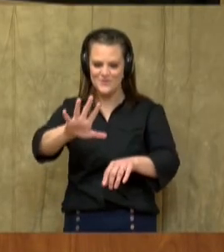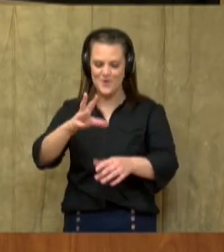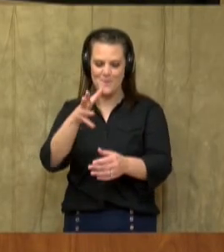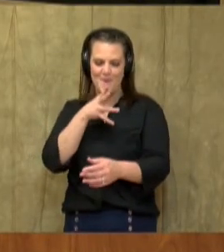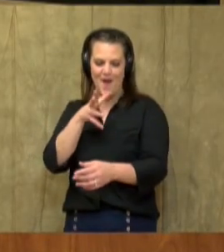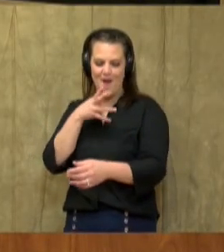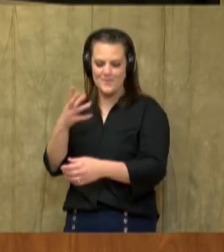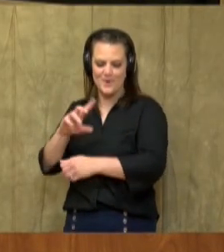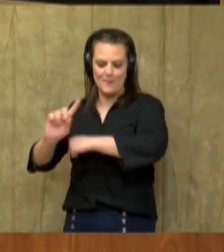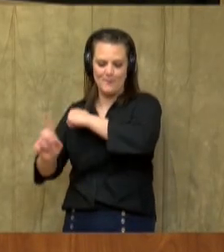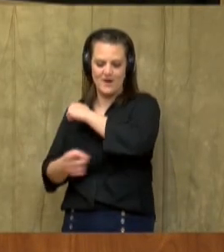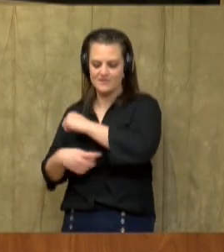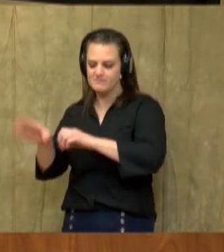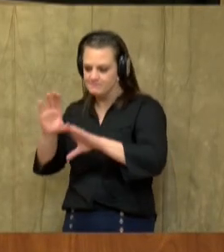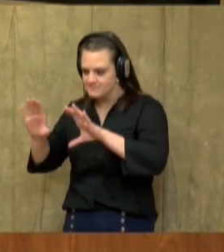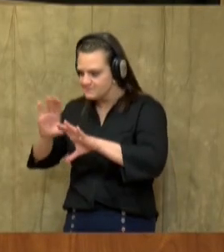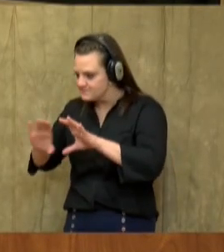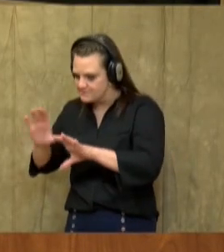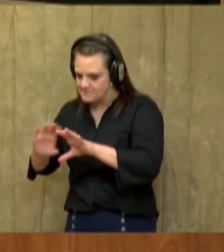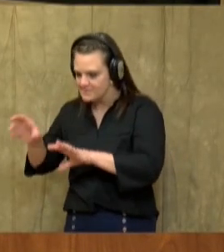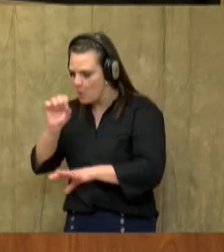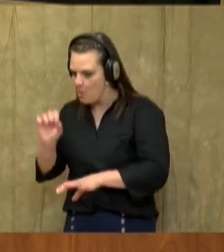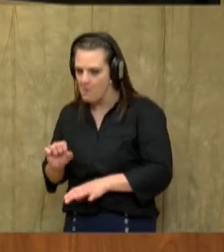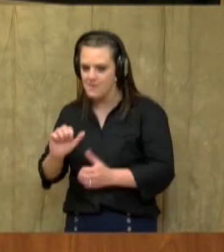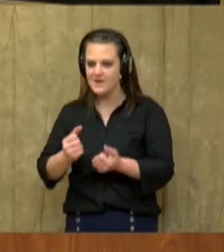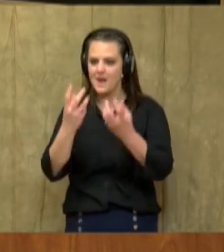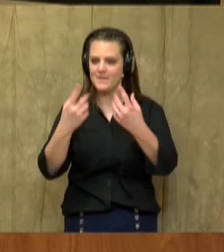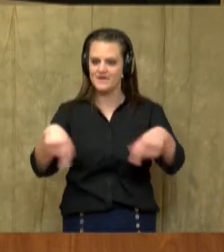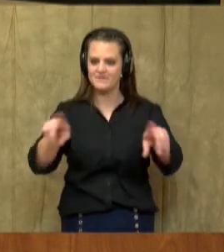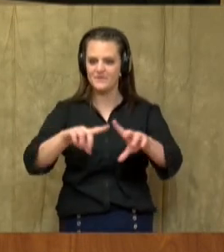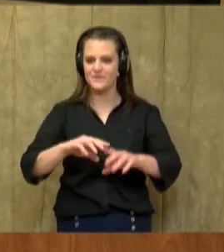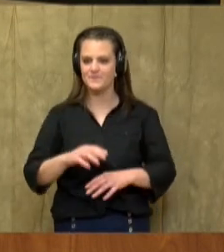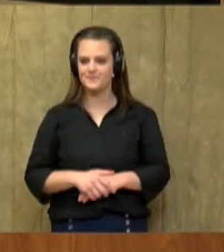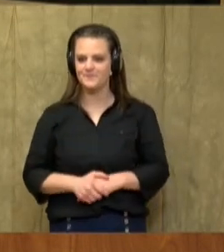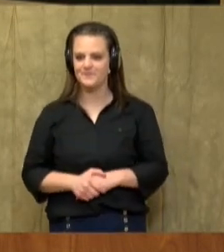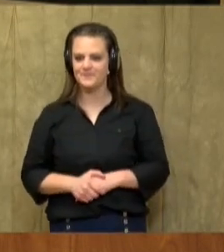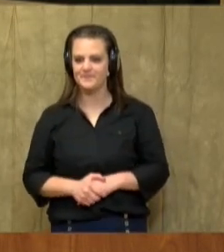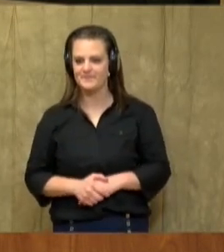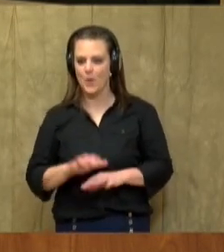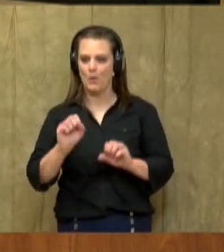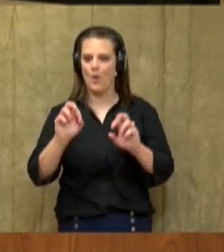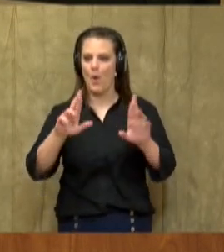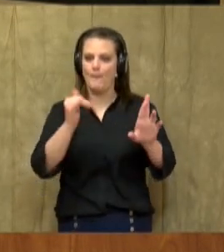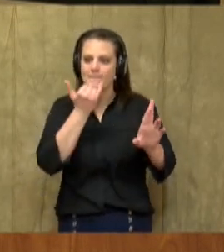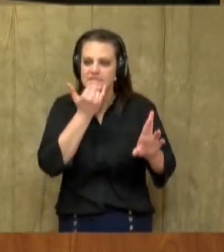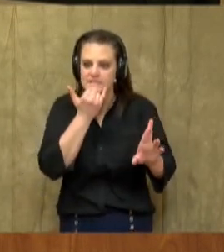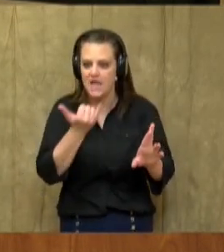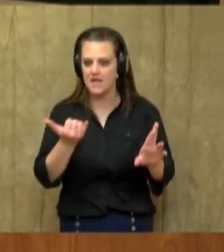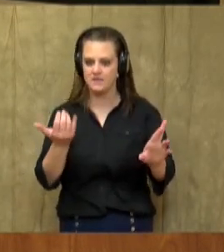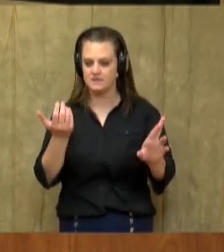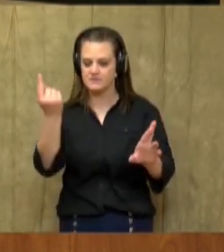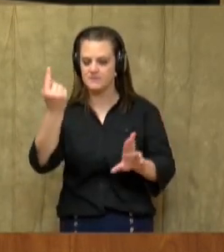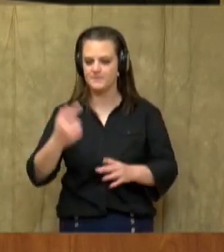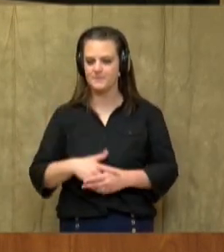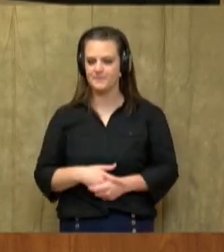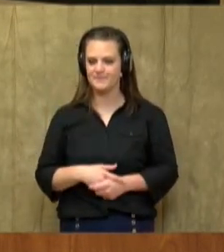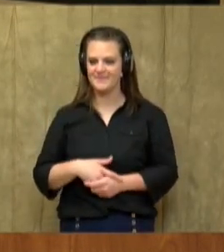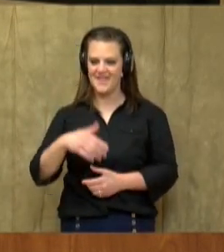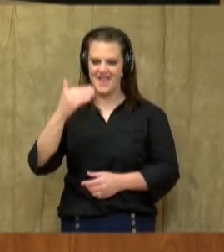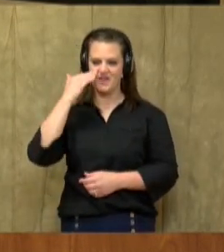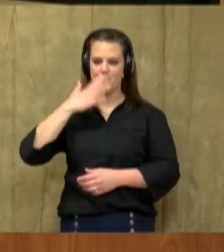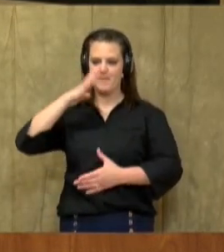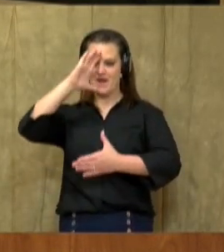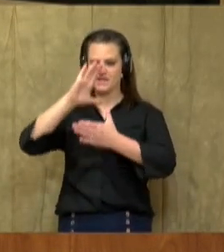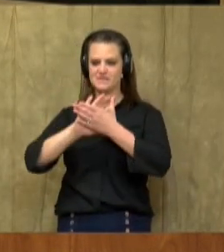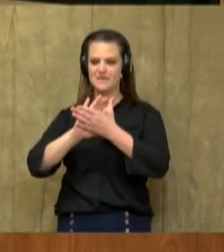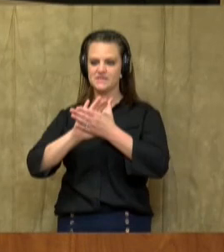purses and look for pennies now and see if you can't find something old or a mistake or something. I know my husband likes to